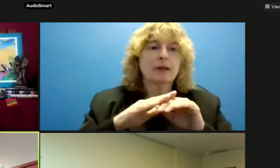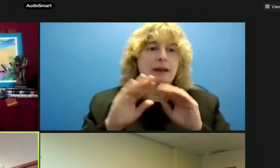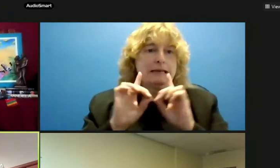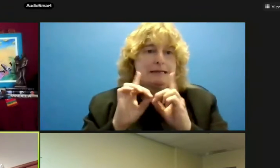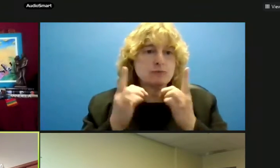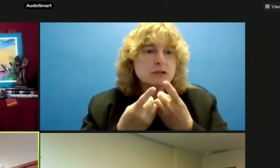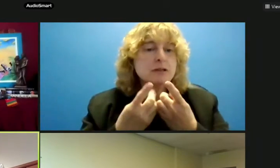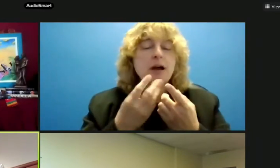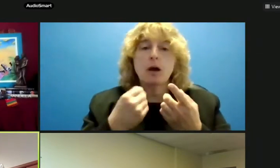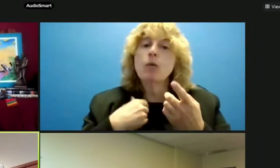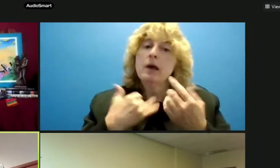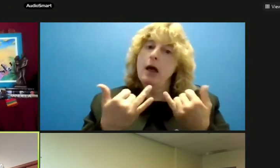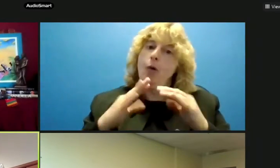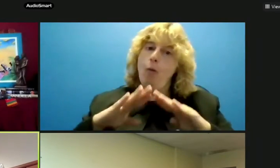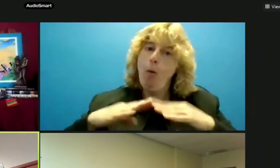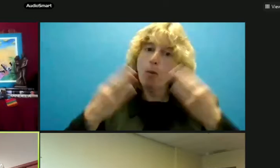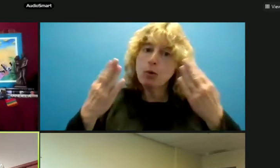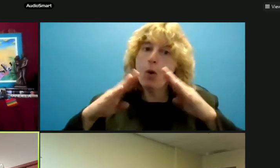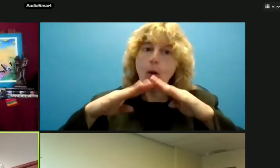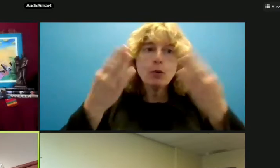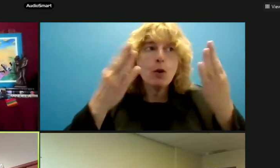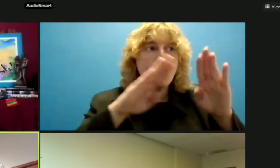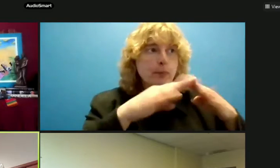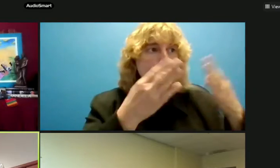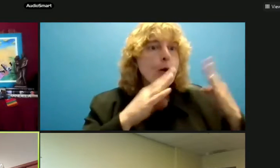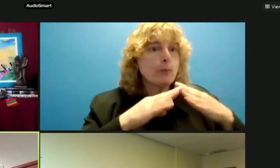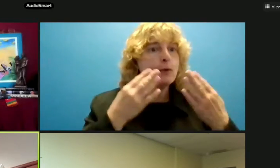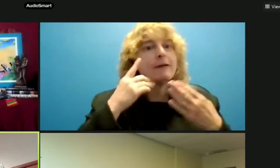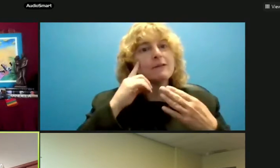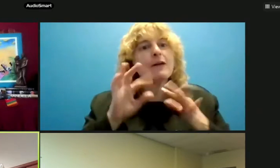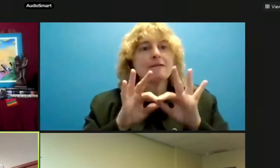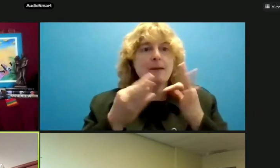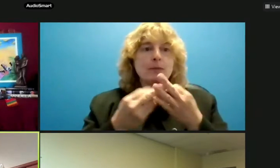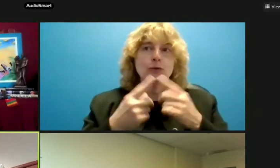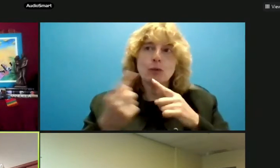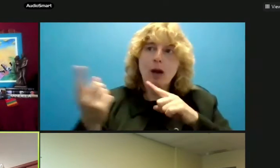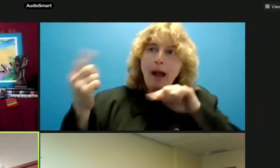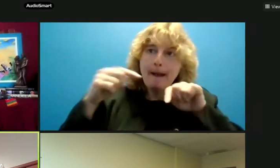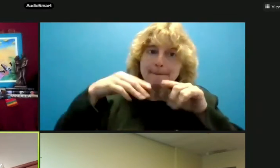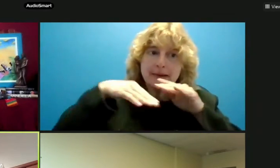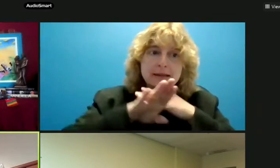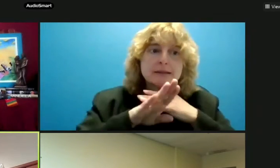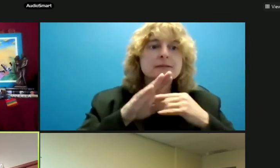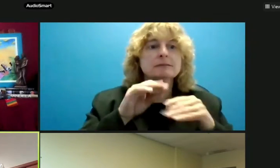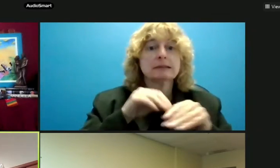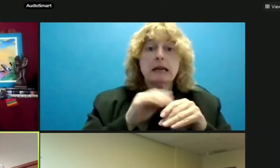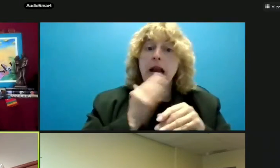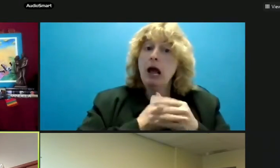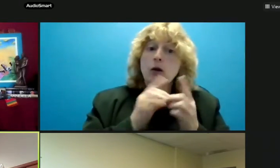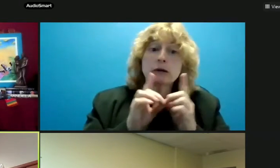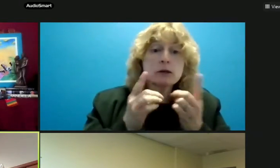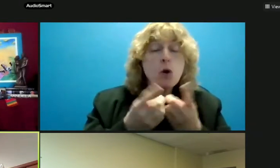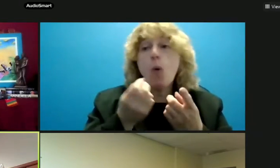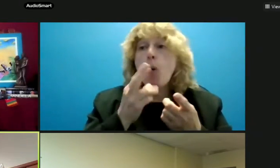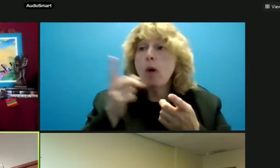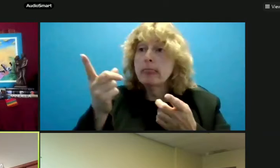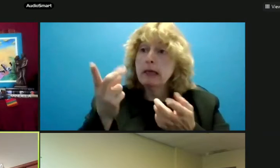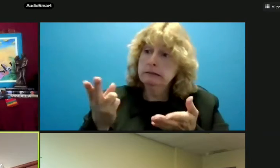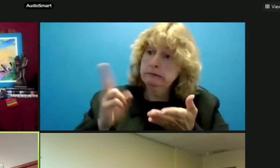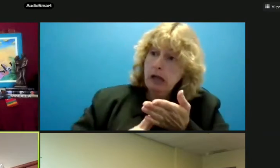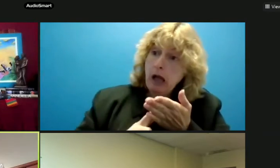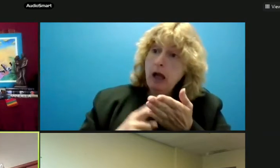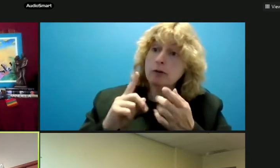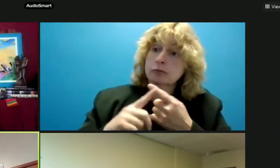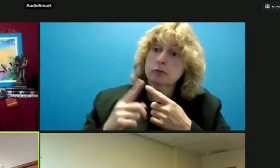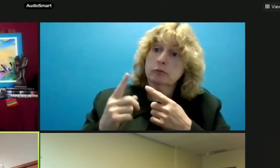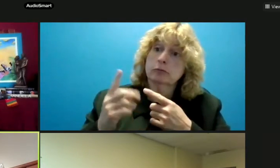our doors for families to come in whether they're in our district or whether they sign up for the district for the fall. We want the experience